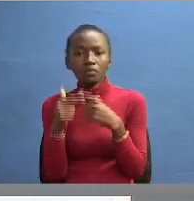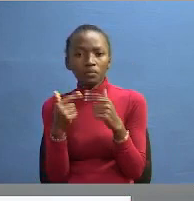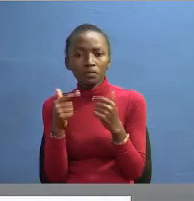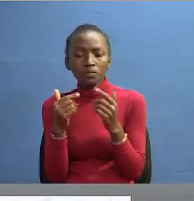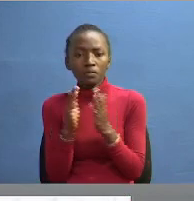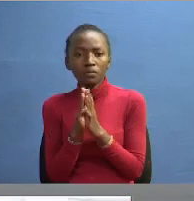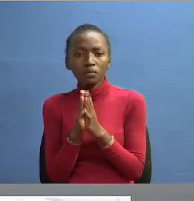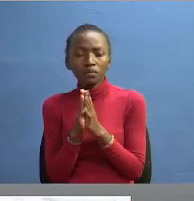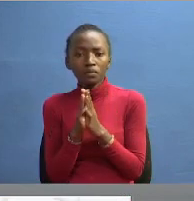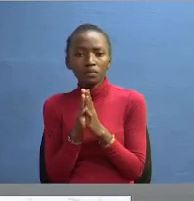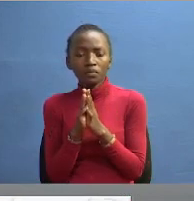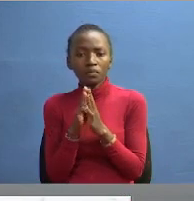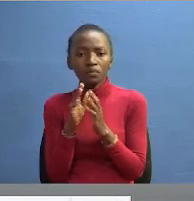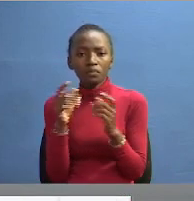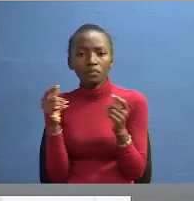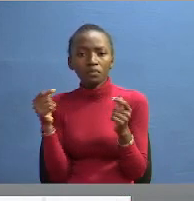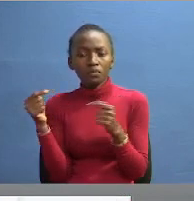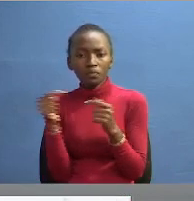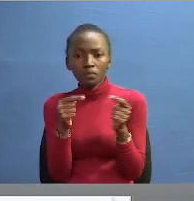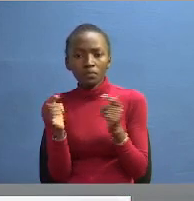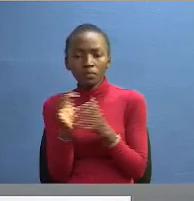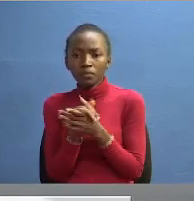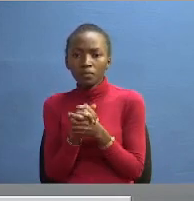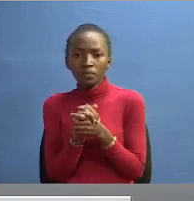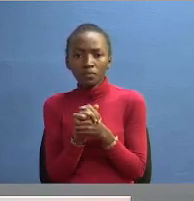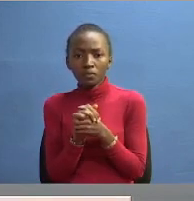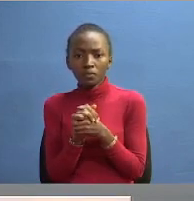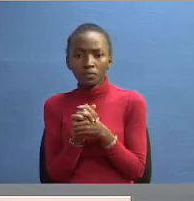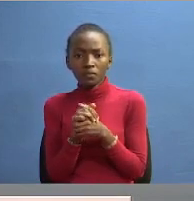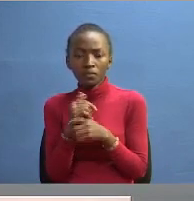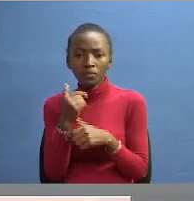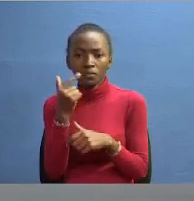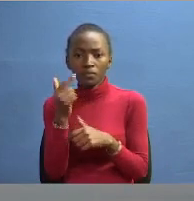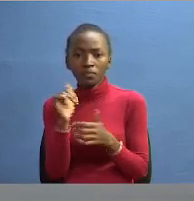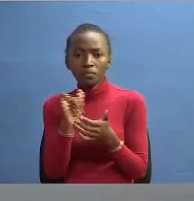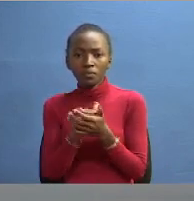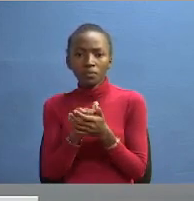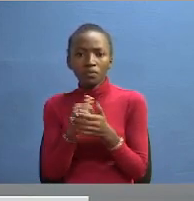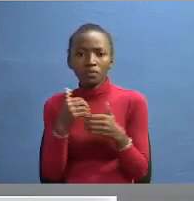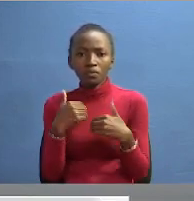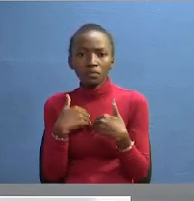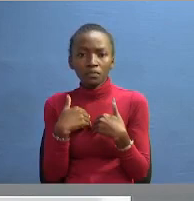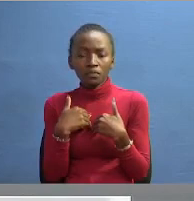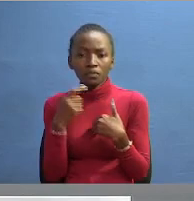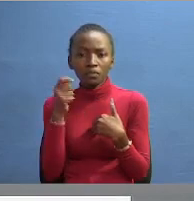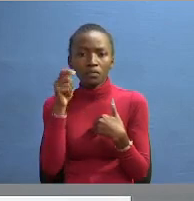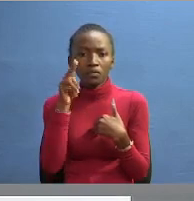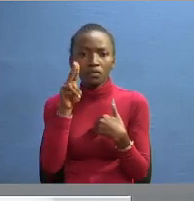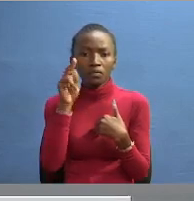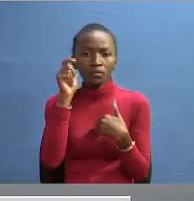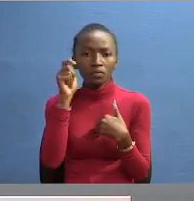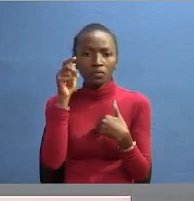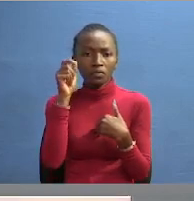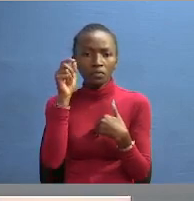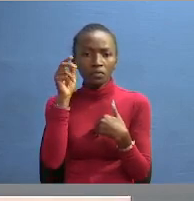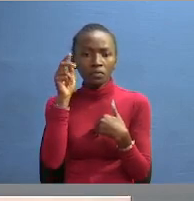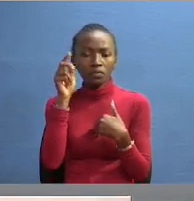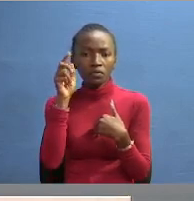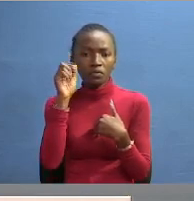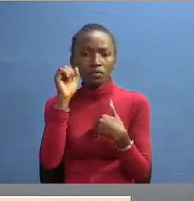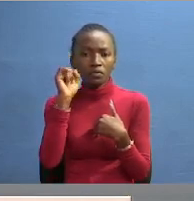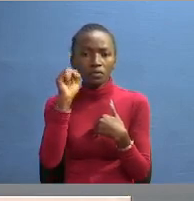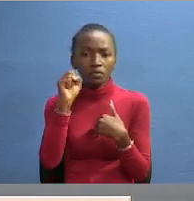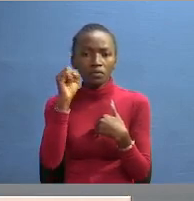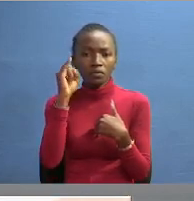the DRC. At some point, of course, you mentioned that the Hutus, the Tutsis rather, who stay in the